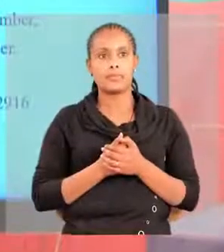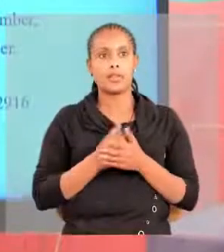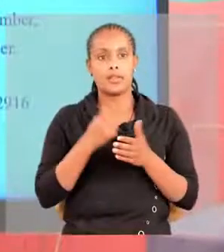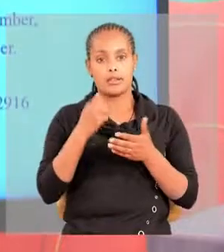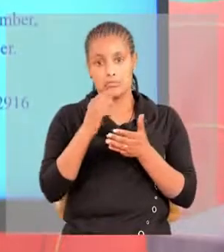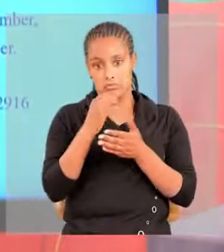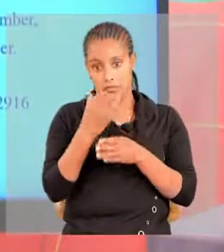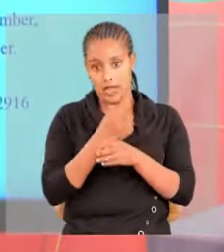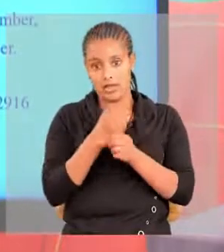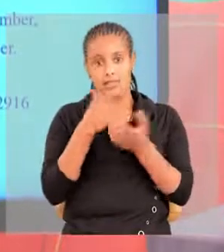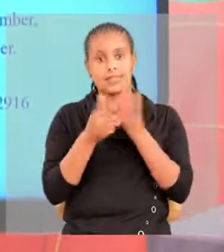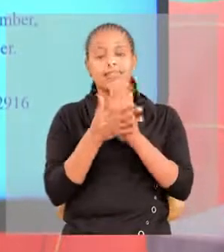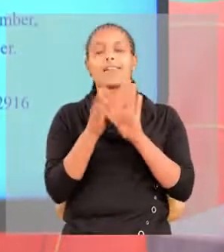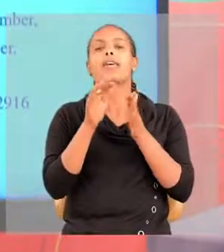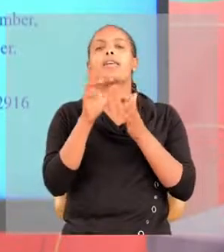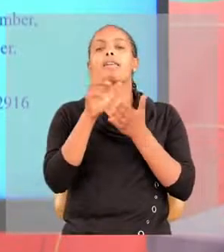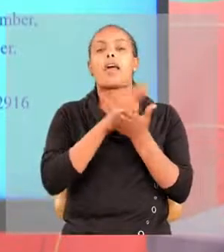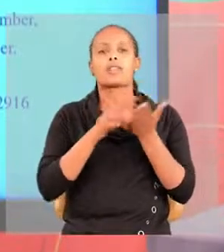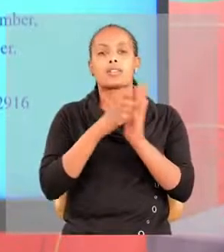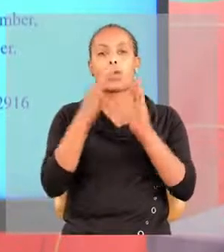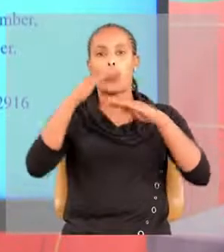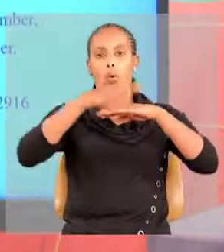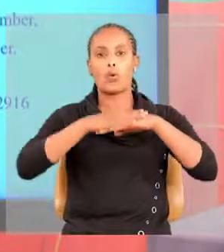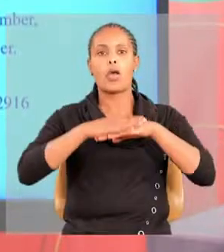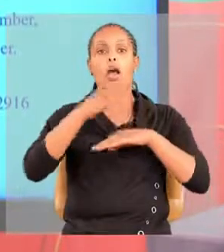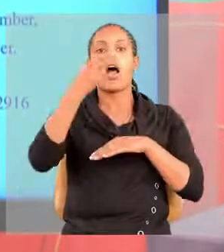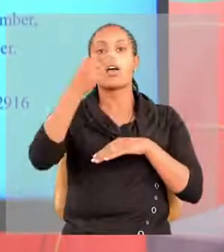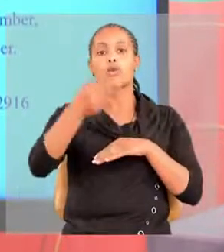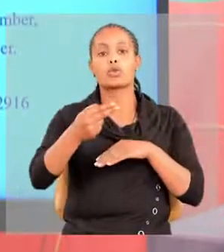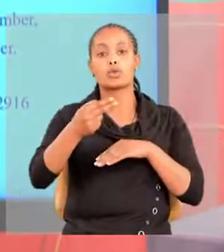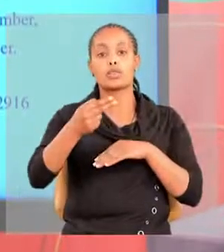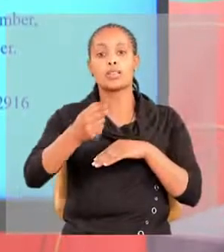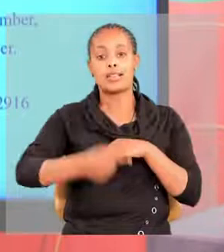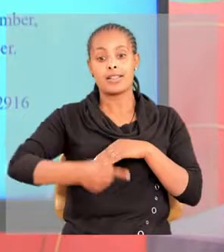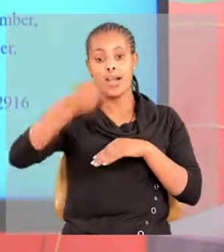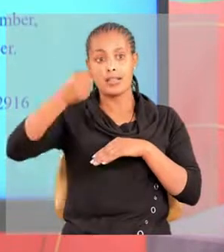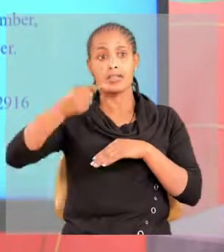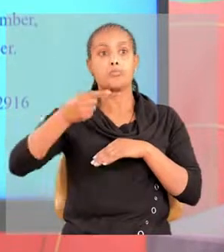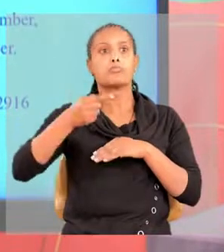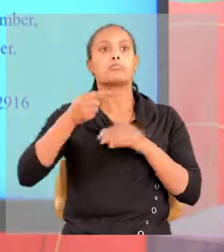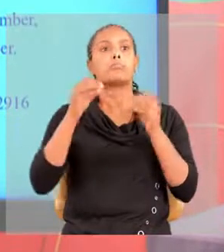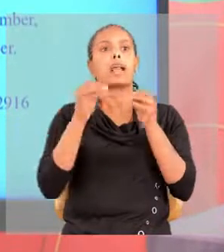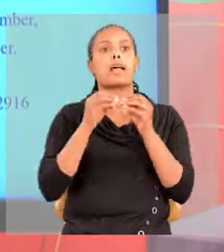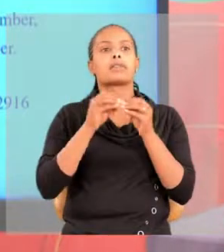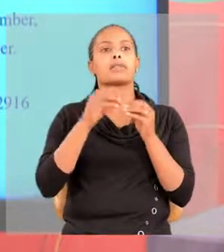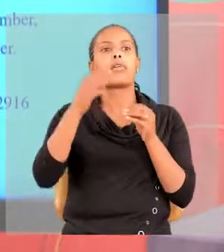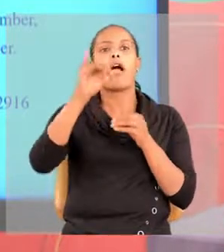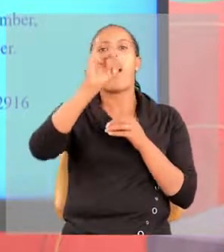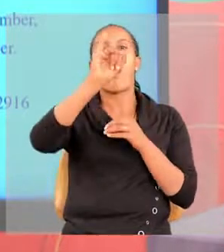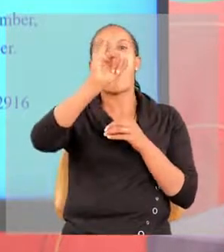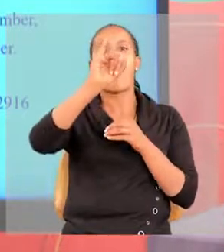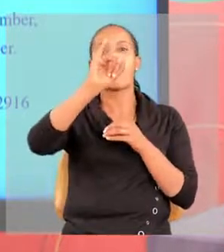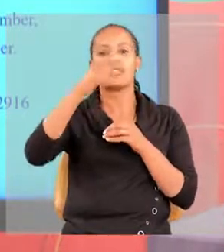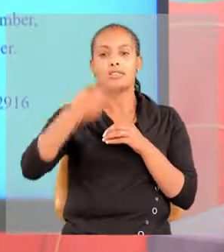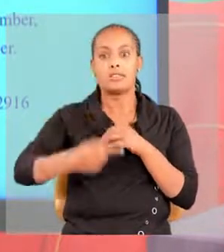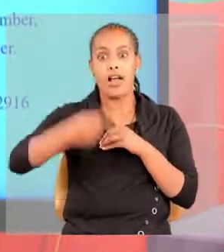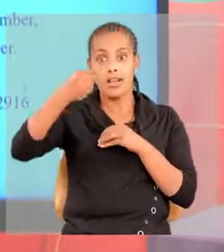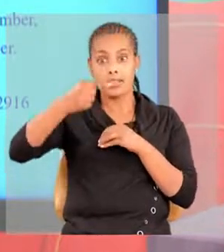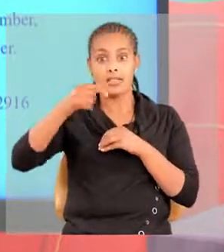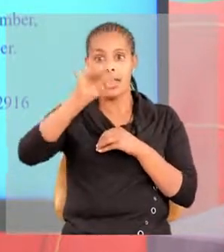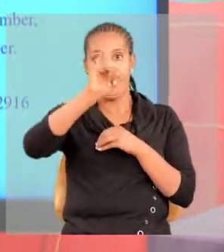Take this reaction, equilibrium reaction, hydrogen gas plus I2 gas in equilibrium is hydrogen iodide